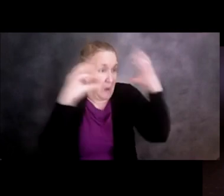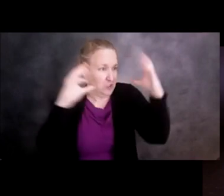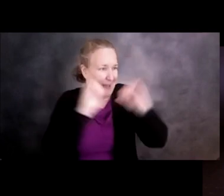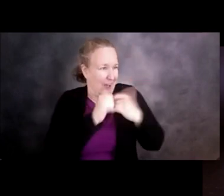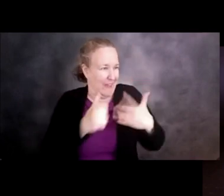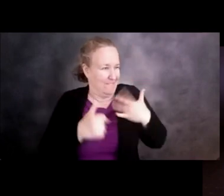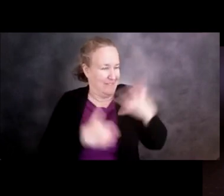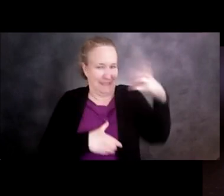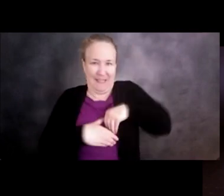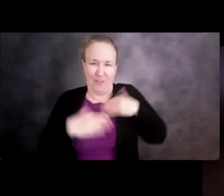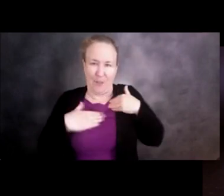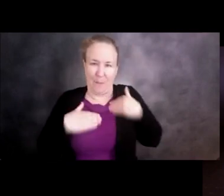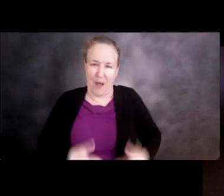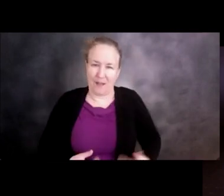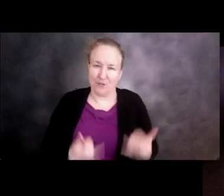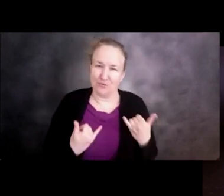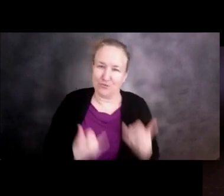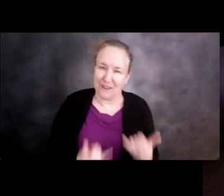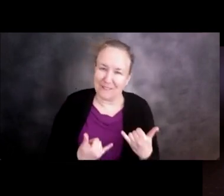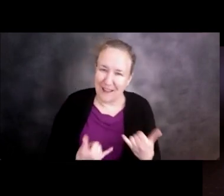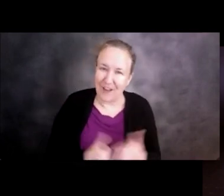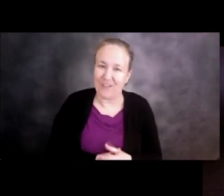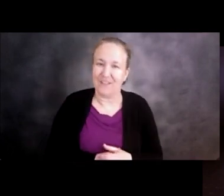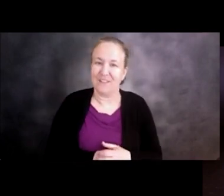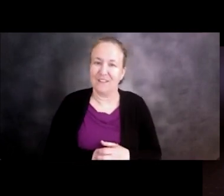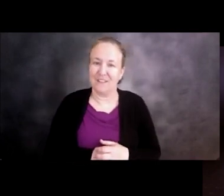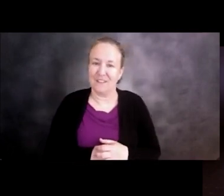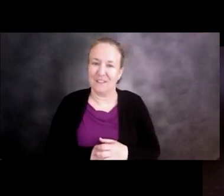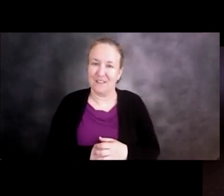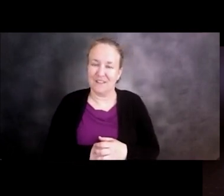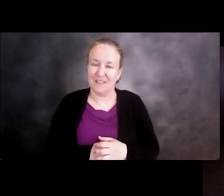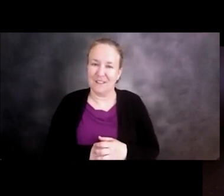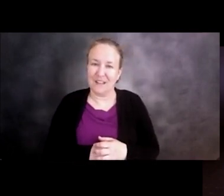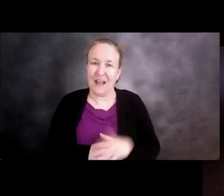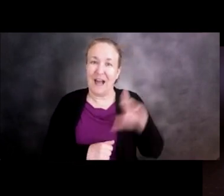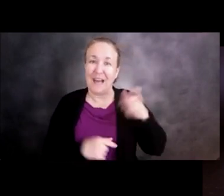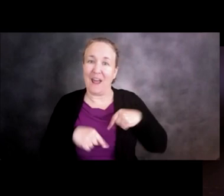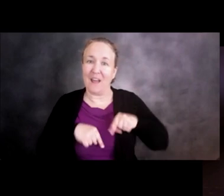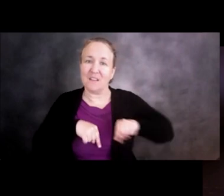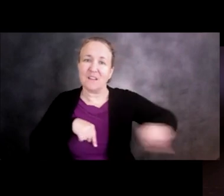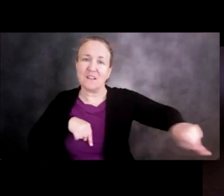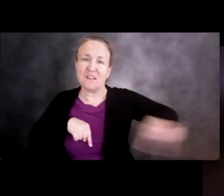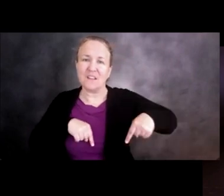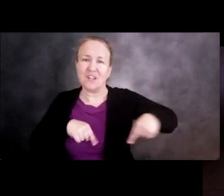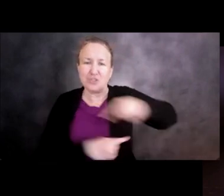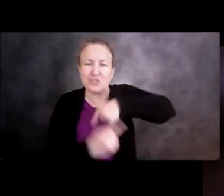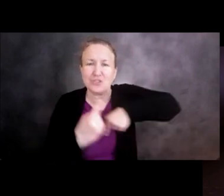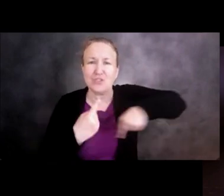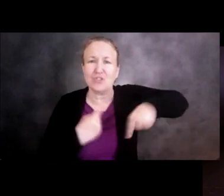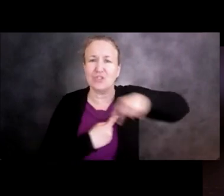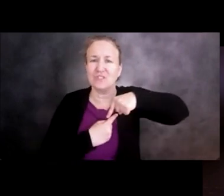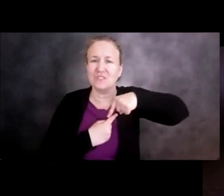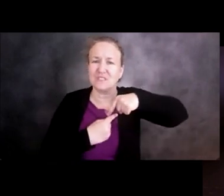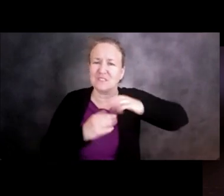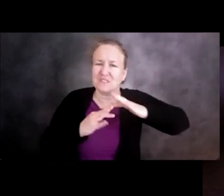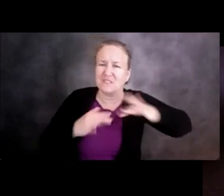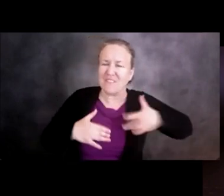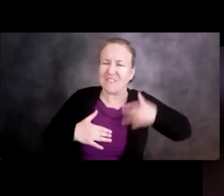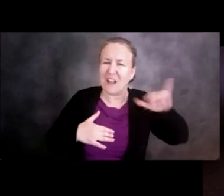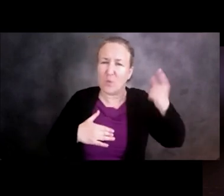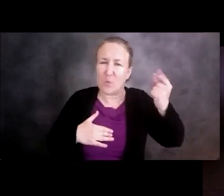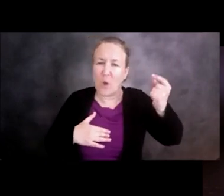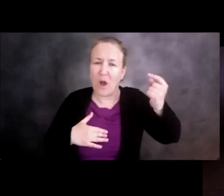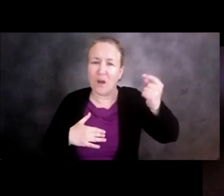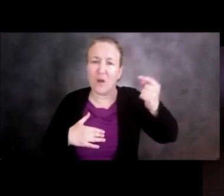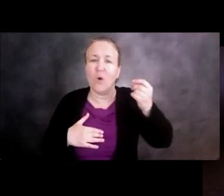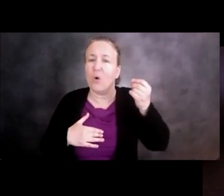know, imagine what the extension, that extension of the leg is, and then the turn to the side, or imagine the lift